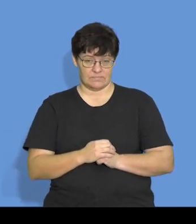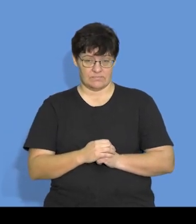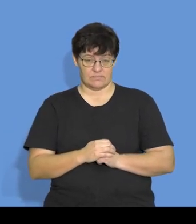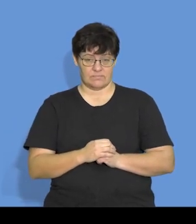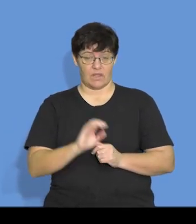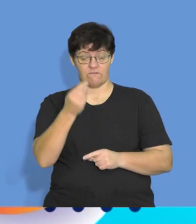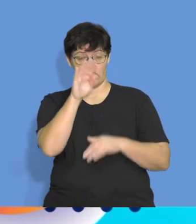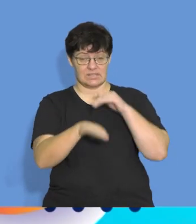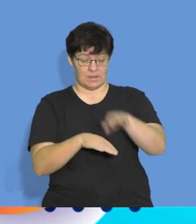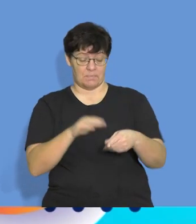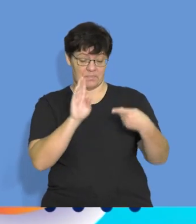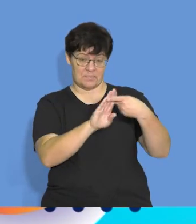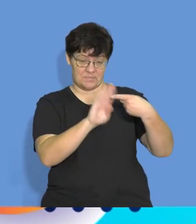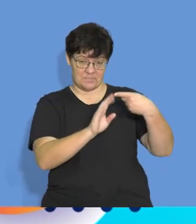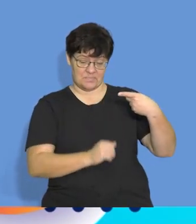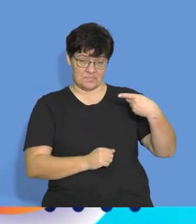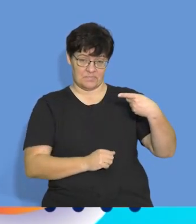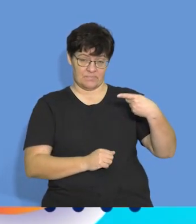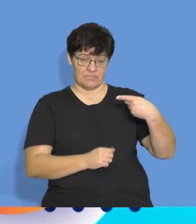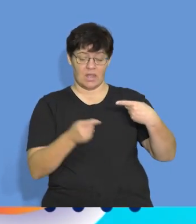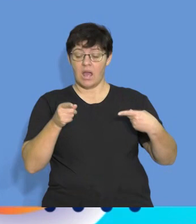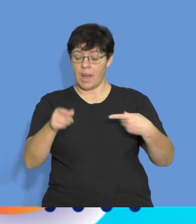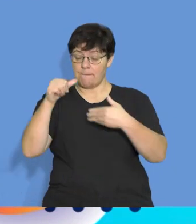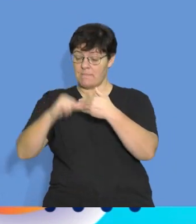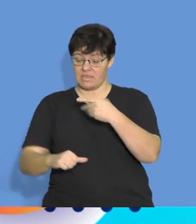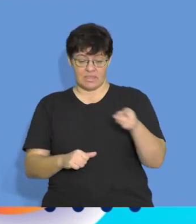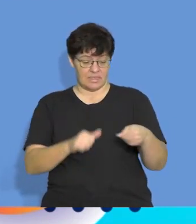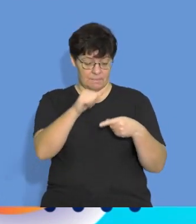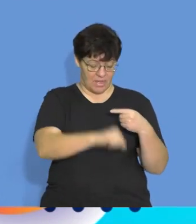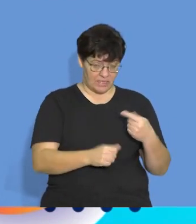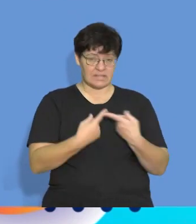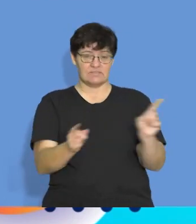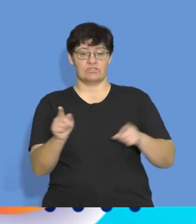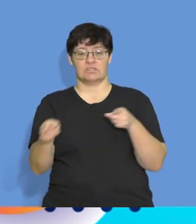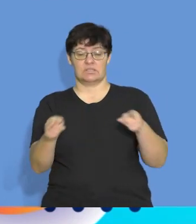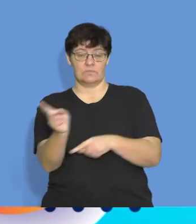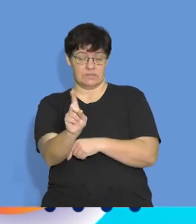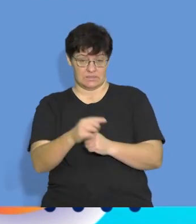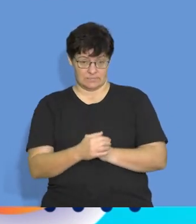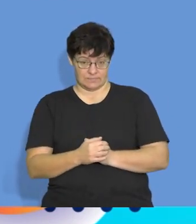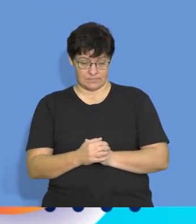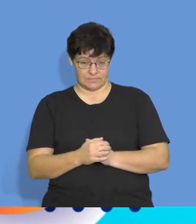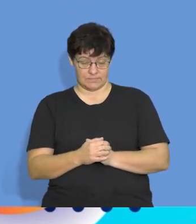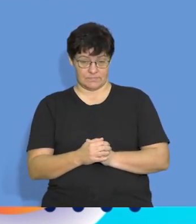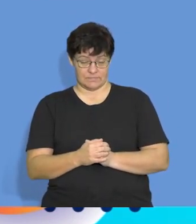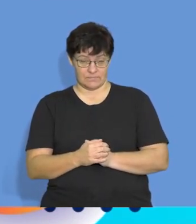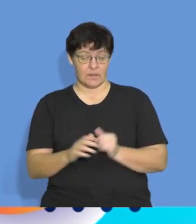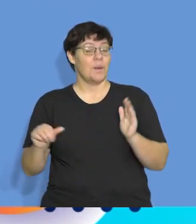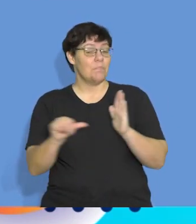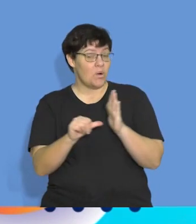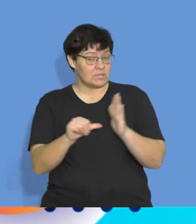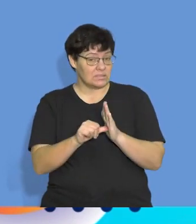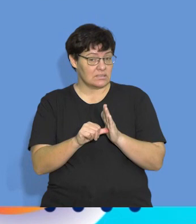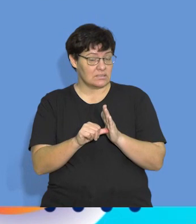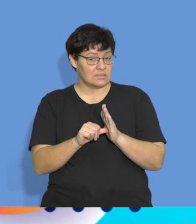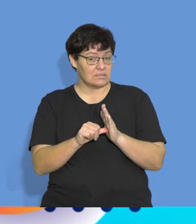1, calculate the difference between the 2 months. It is important that you learn